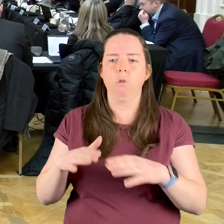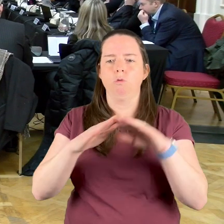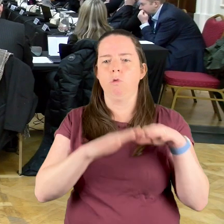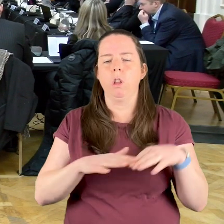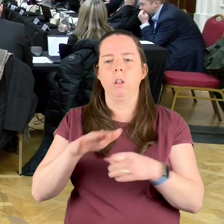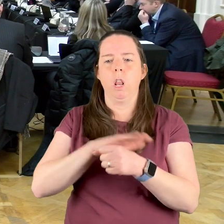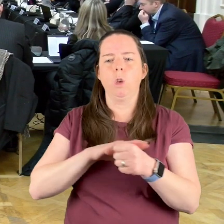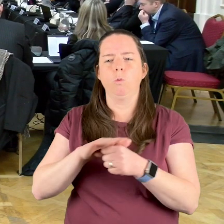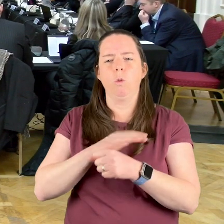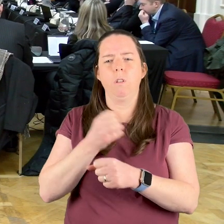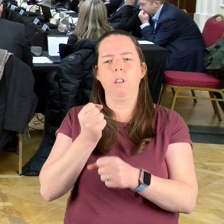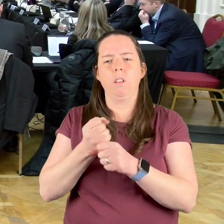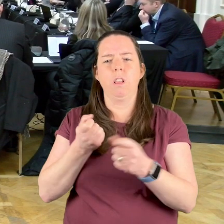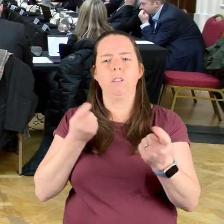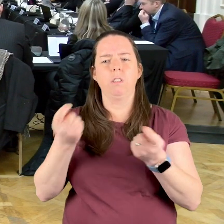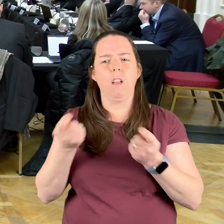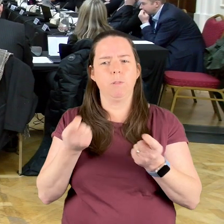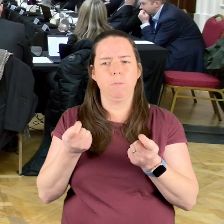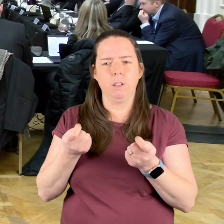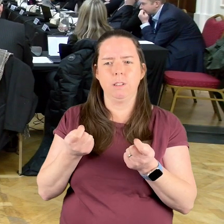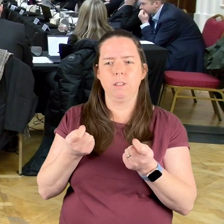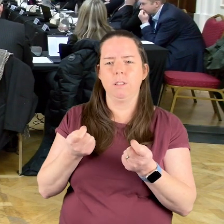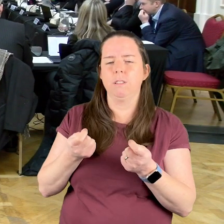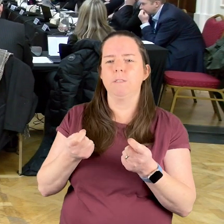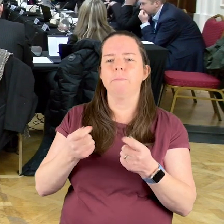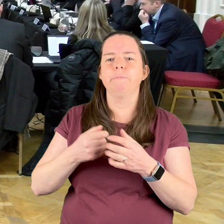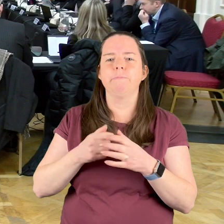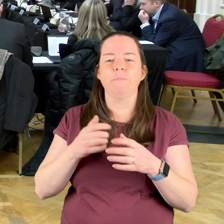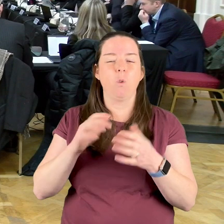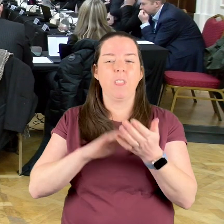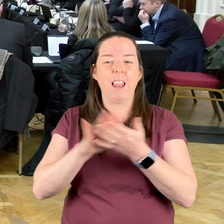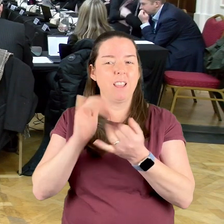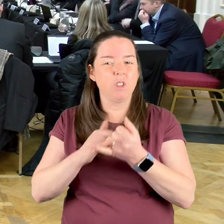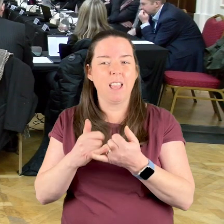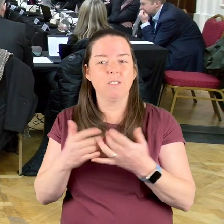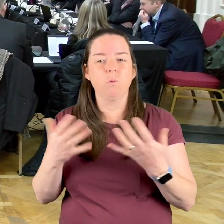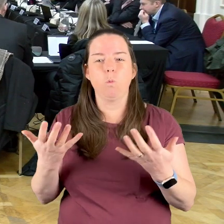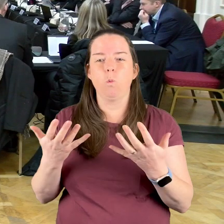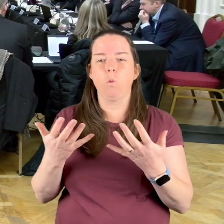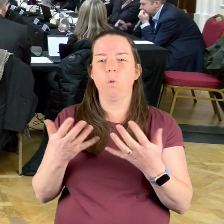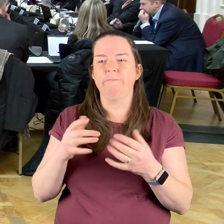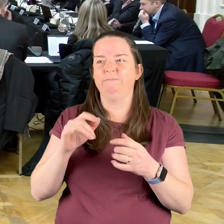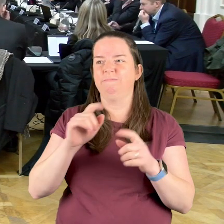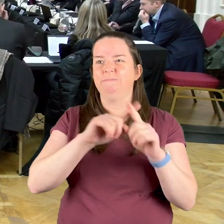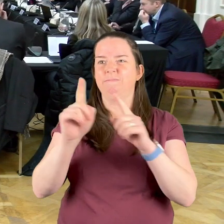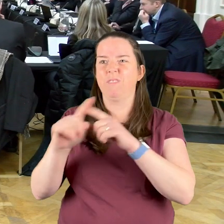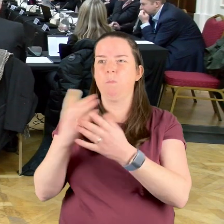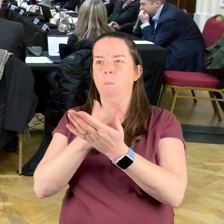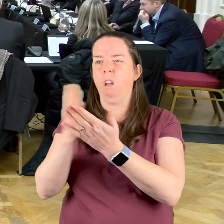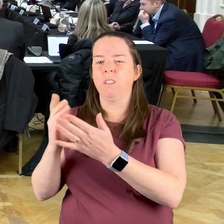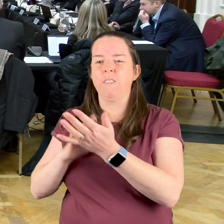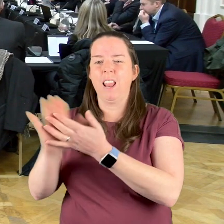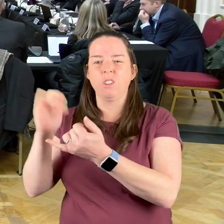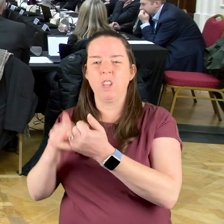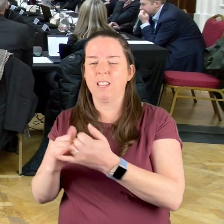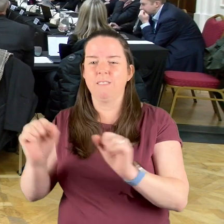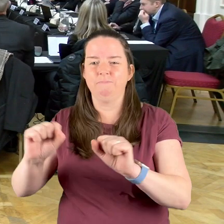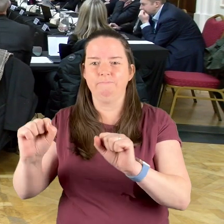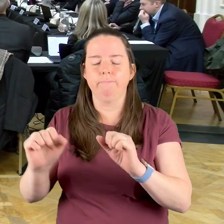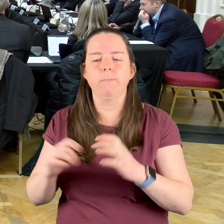now across local government and the NHS, or even, I suspect, across different parts of the NHS. And